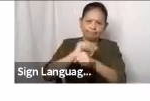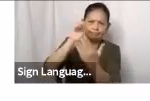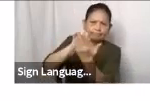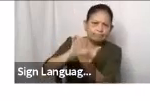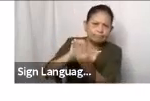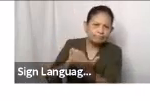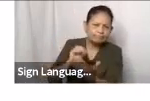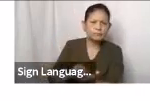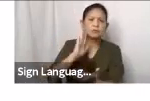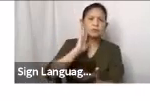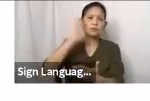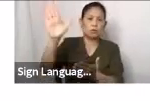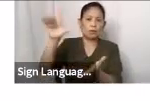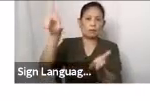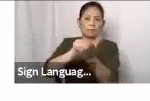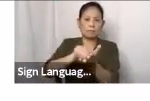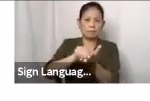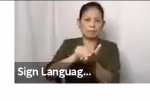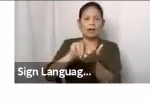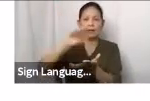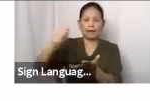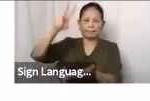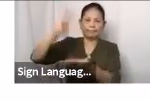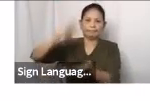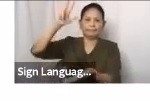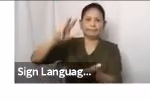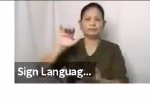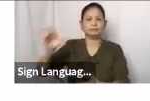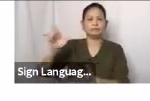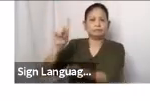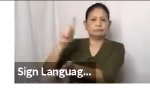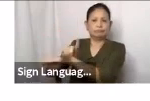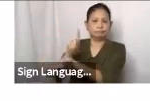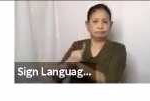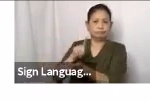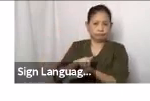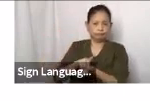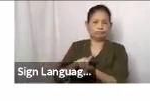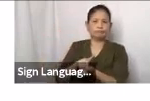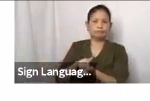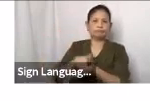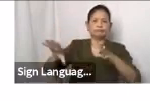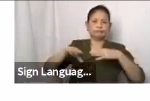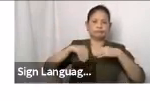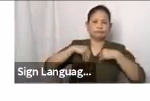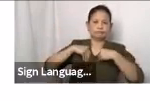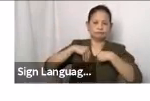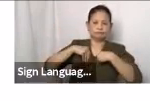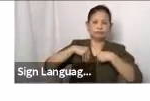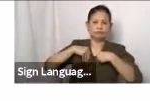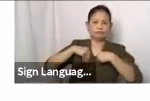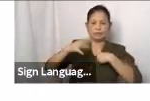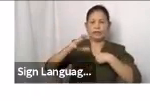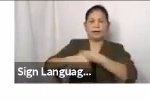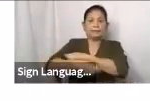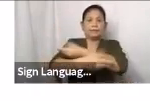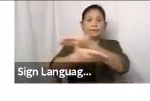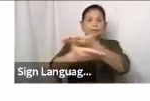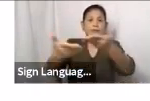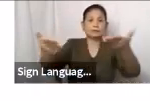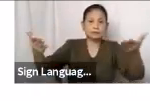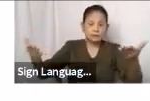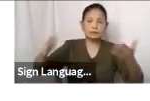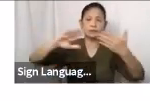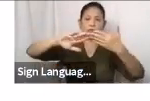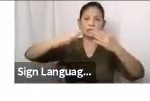be published and be endorsed by renowned doctors, and been distributed among the